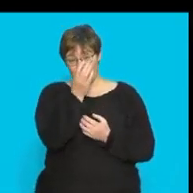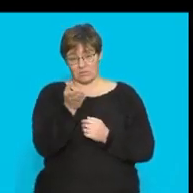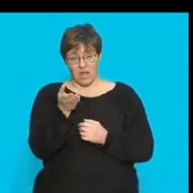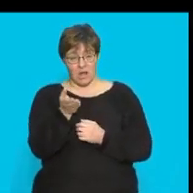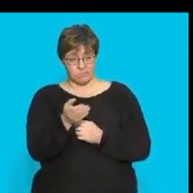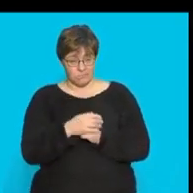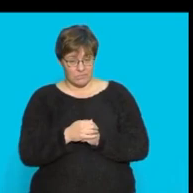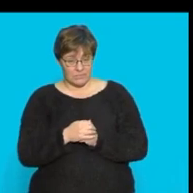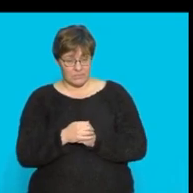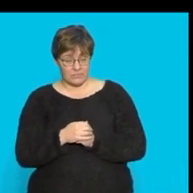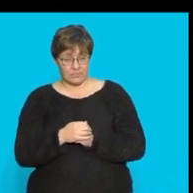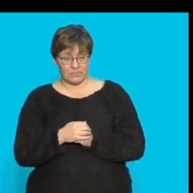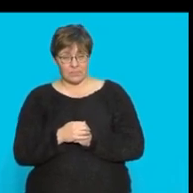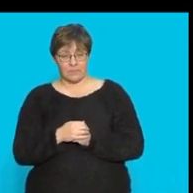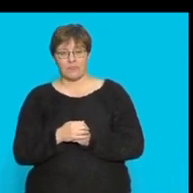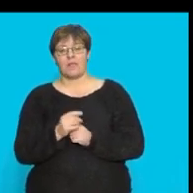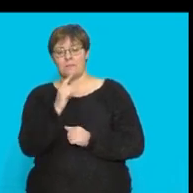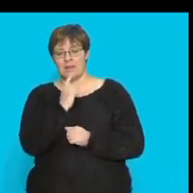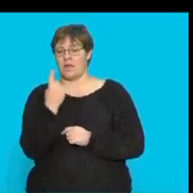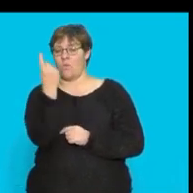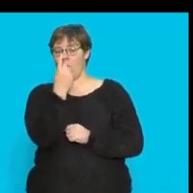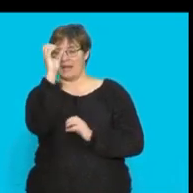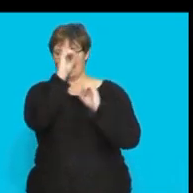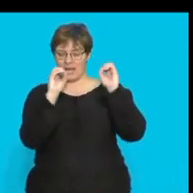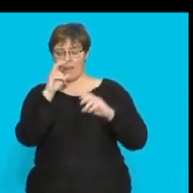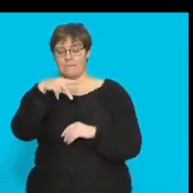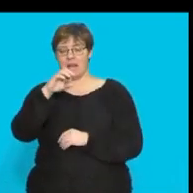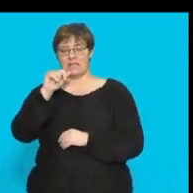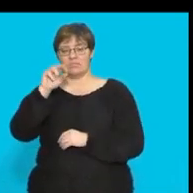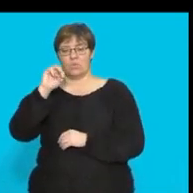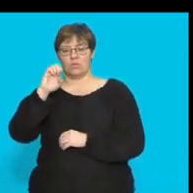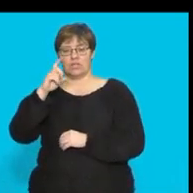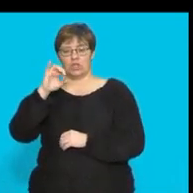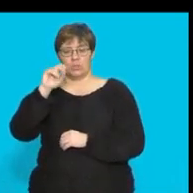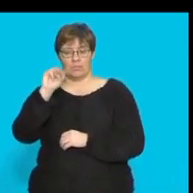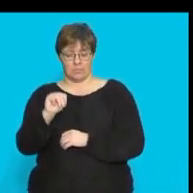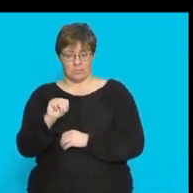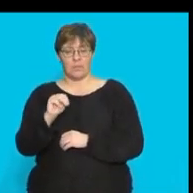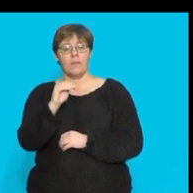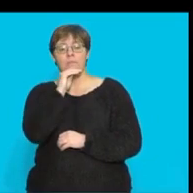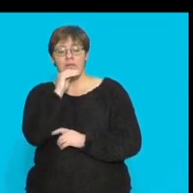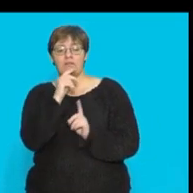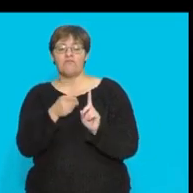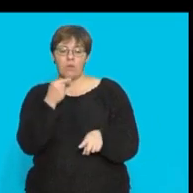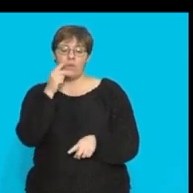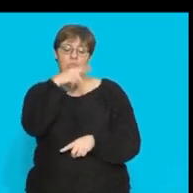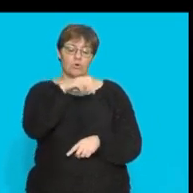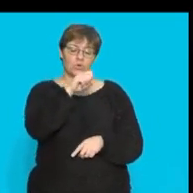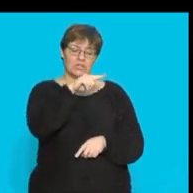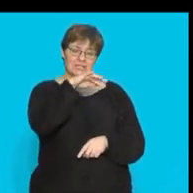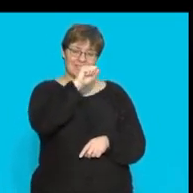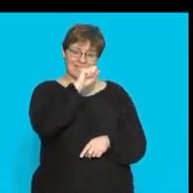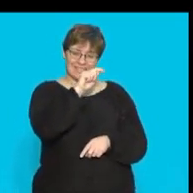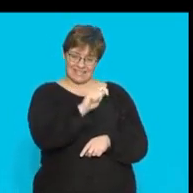over there. It tells you that it's a unicellular plasmodium, right, which tells you it's from the protist